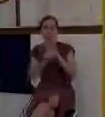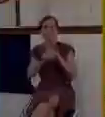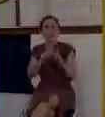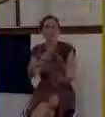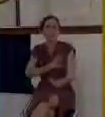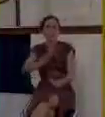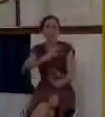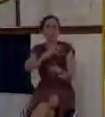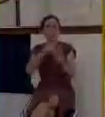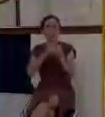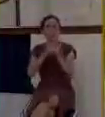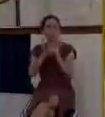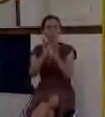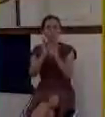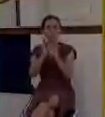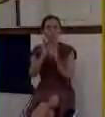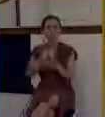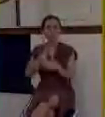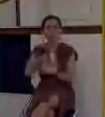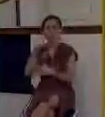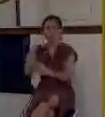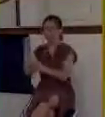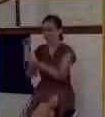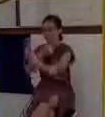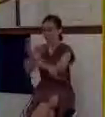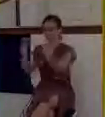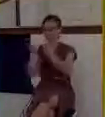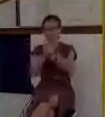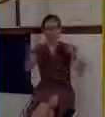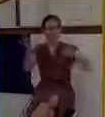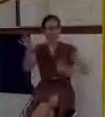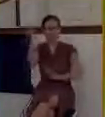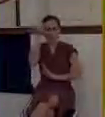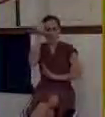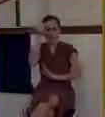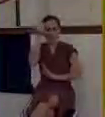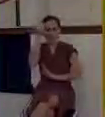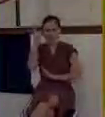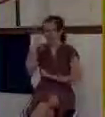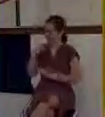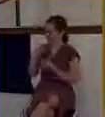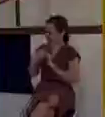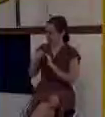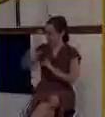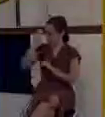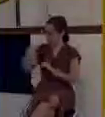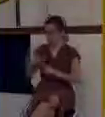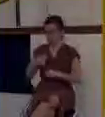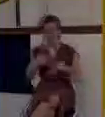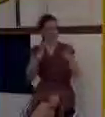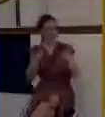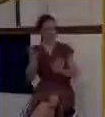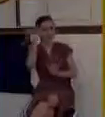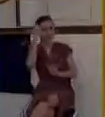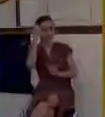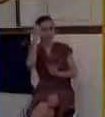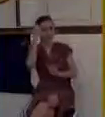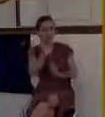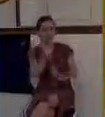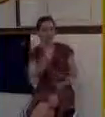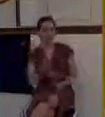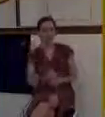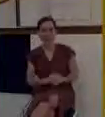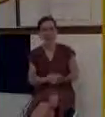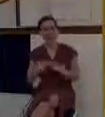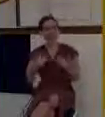how do you know you're going to know them? I don't know. I just know we're going to know them. We're going to know each other. We're going to have the same identity. And that means that our loved ones that